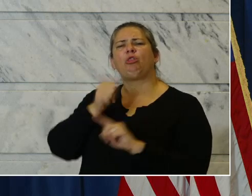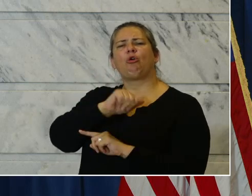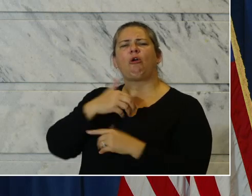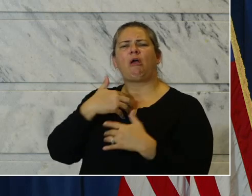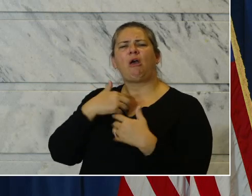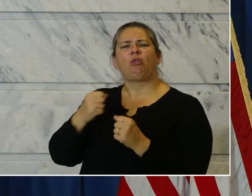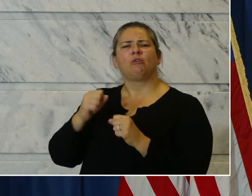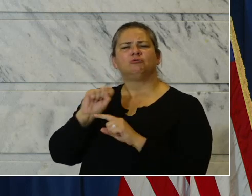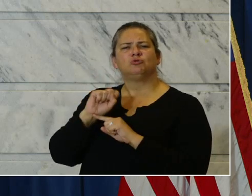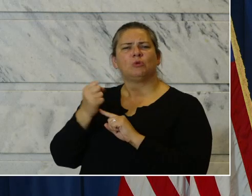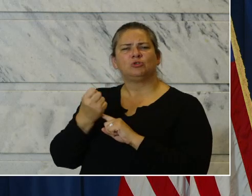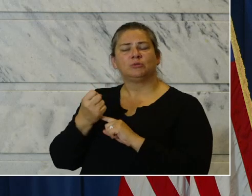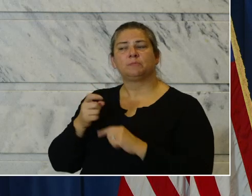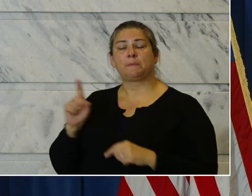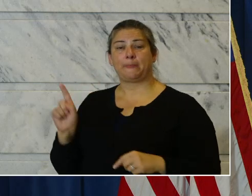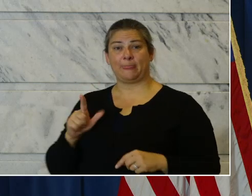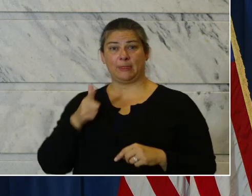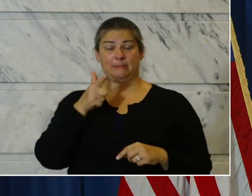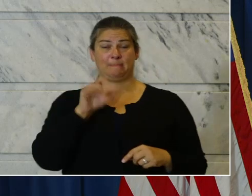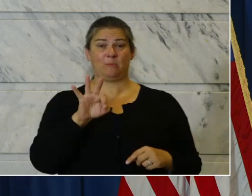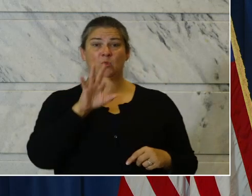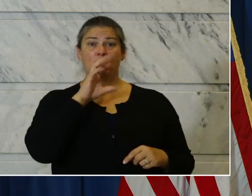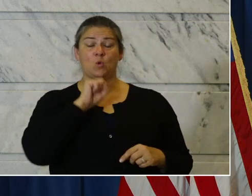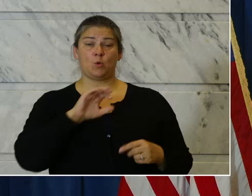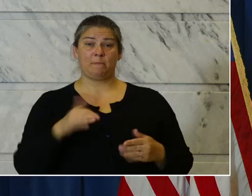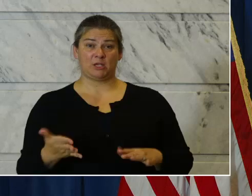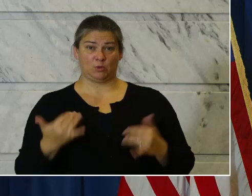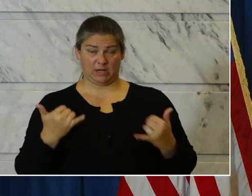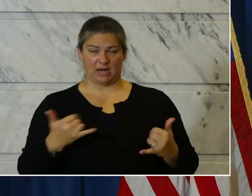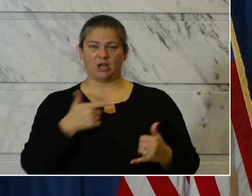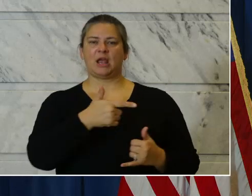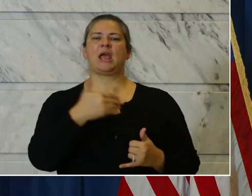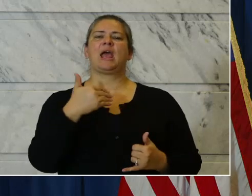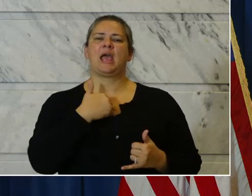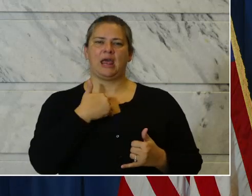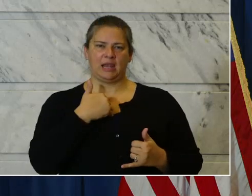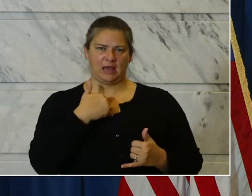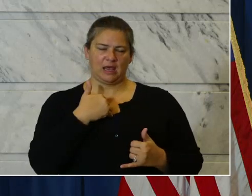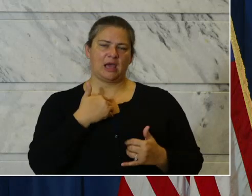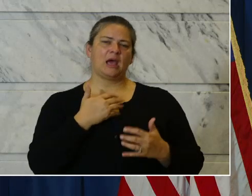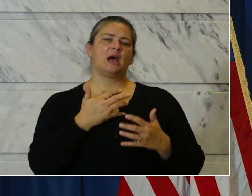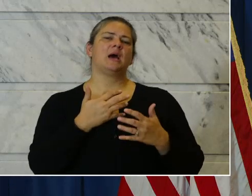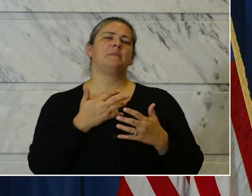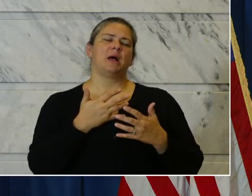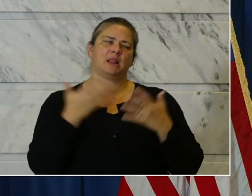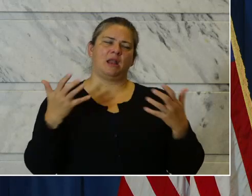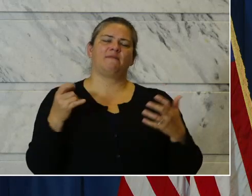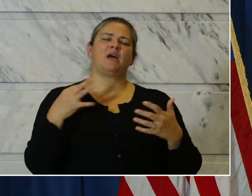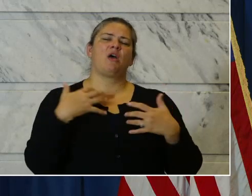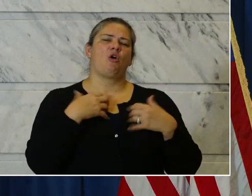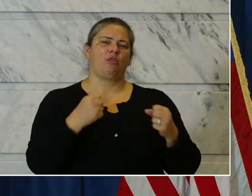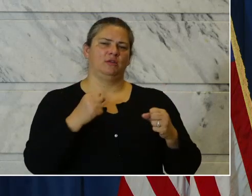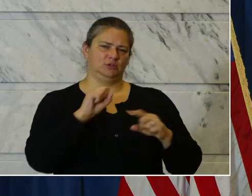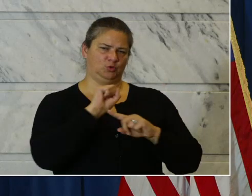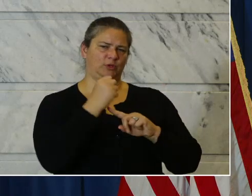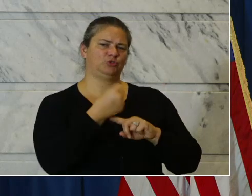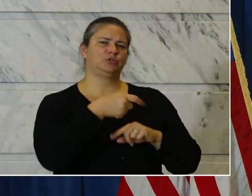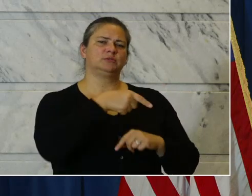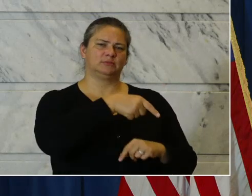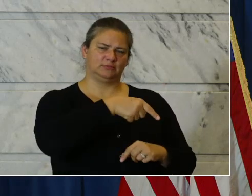Can you say anything more about The 29-year-old that passed away today did have significant underlying health conditions